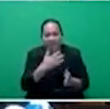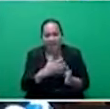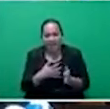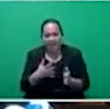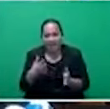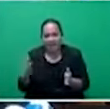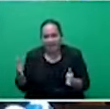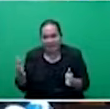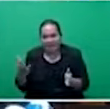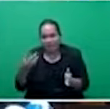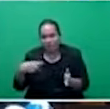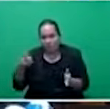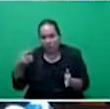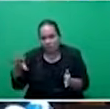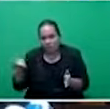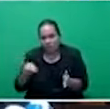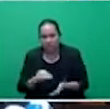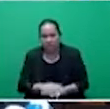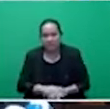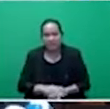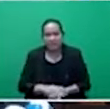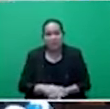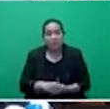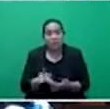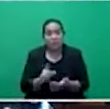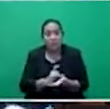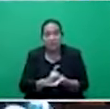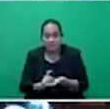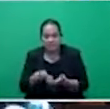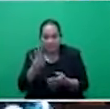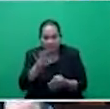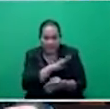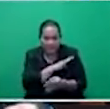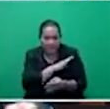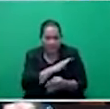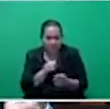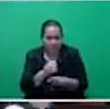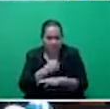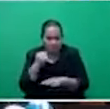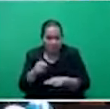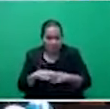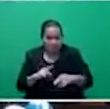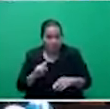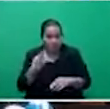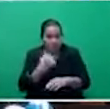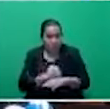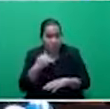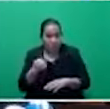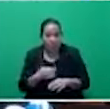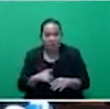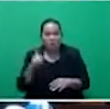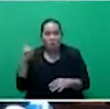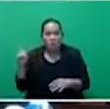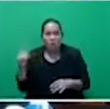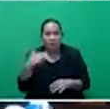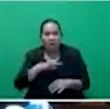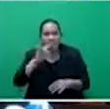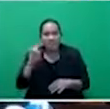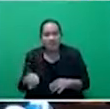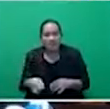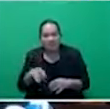current population estimates, Mr. Speaker, sir, it's clear that under the Bainimarama government and, of course, the FijiFirst government, almost 100,000 Fijians have been lifted